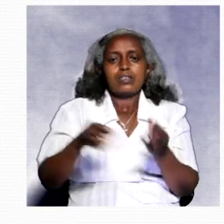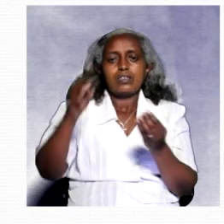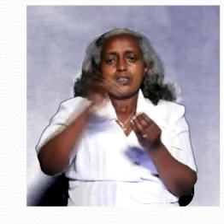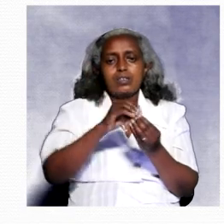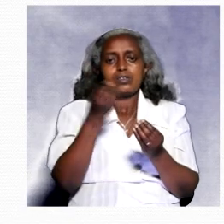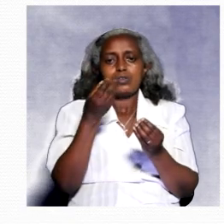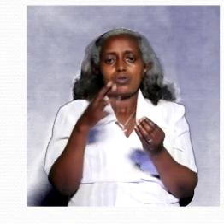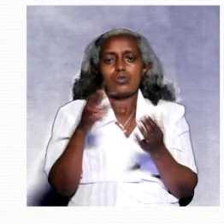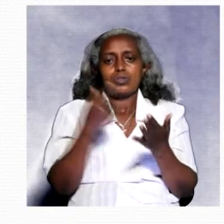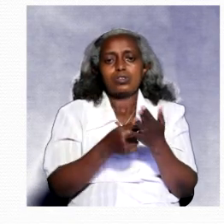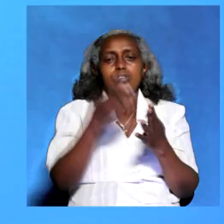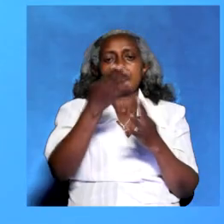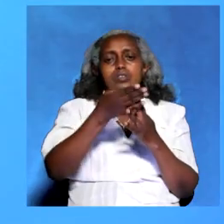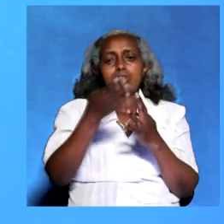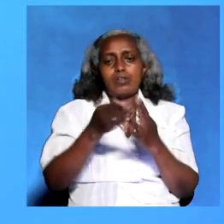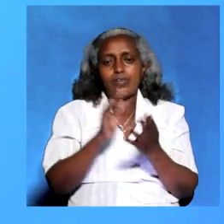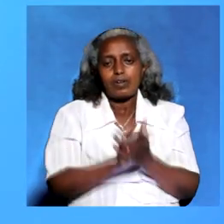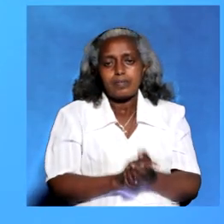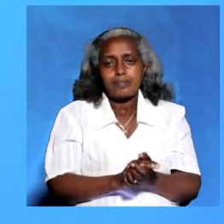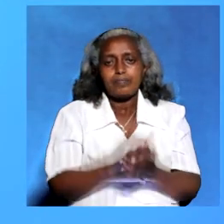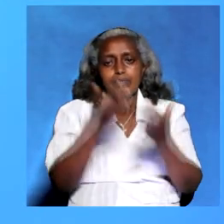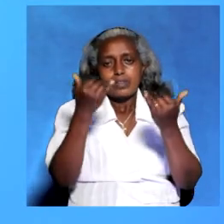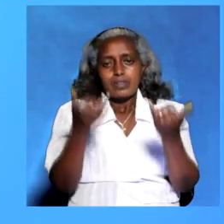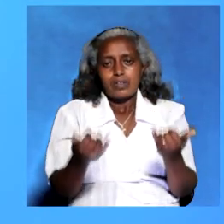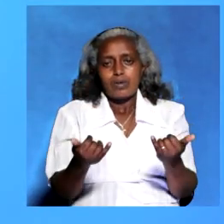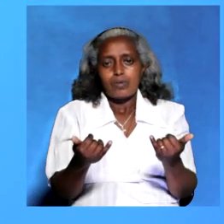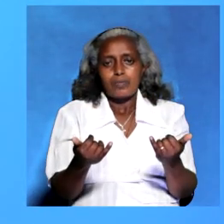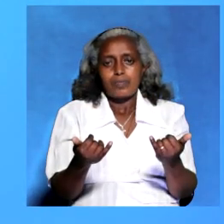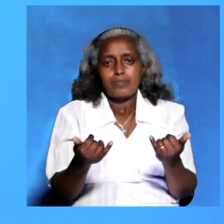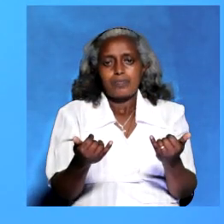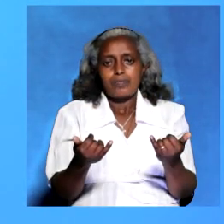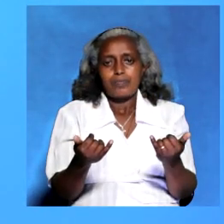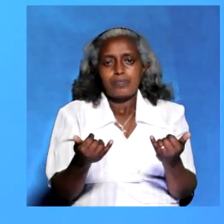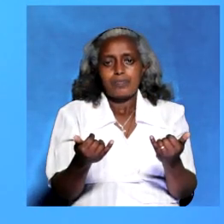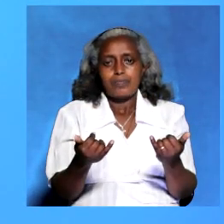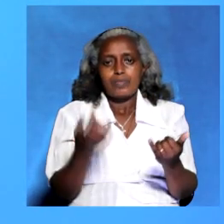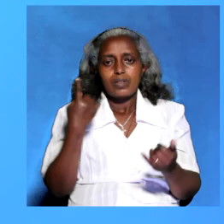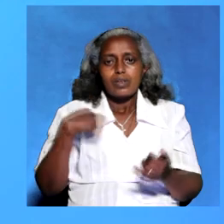on this interval. Now,